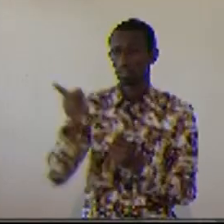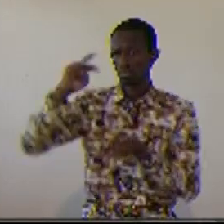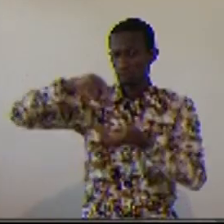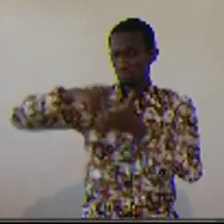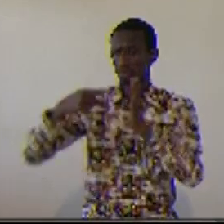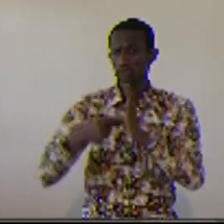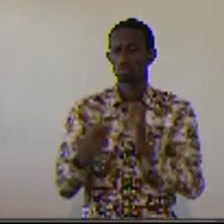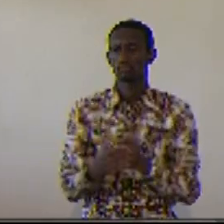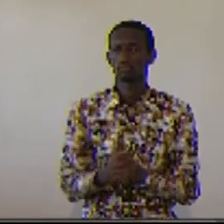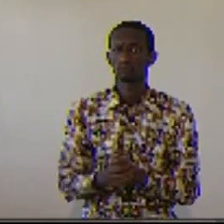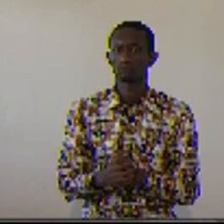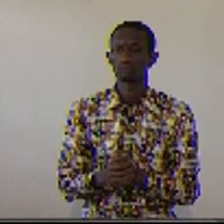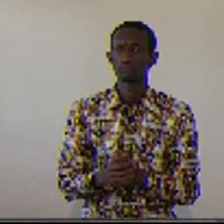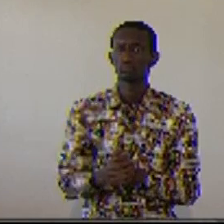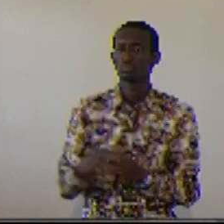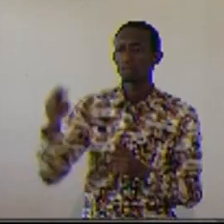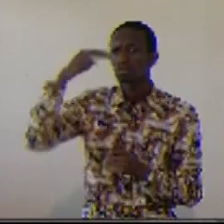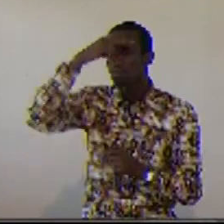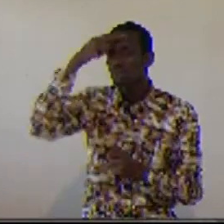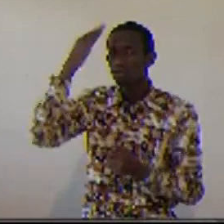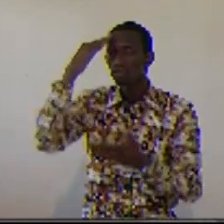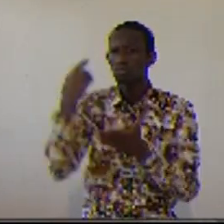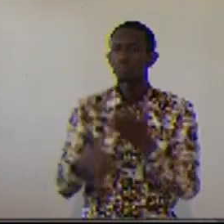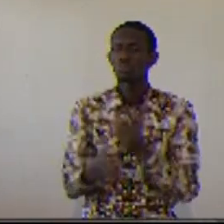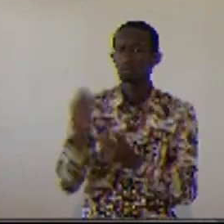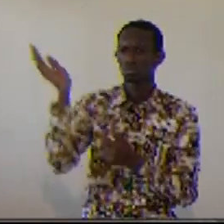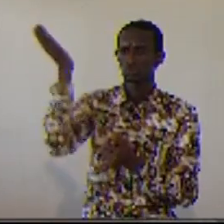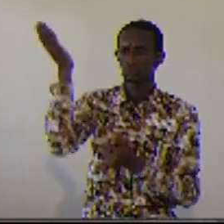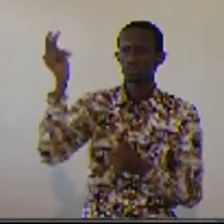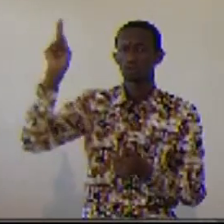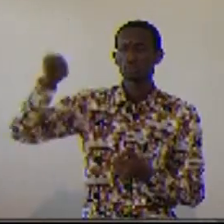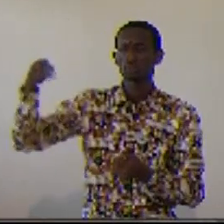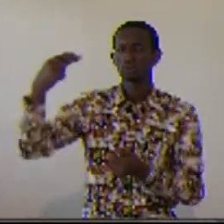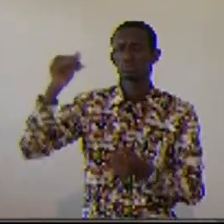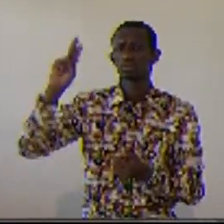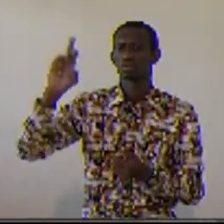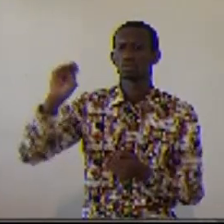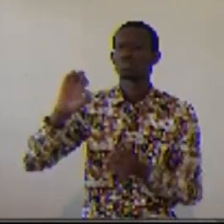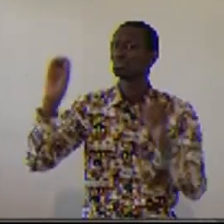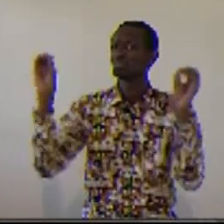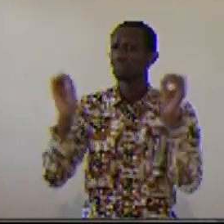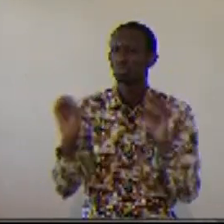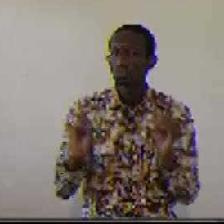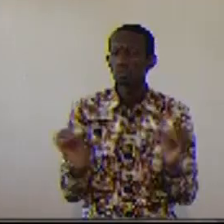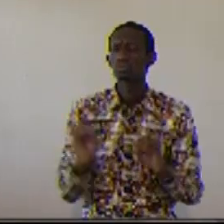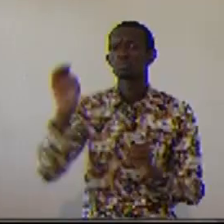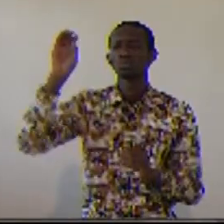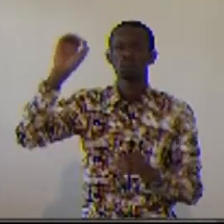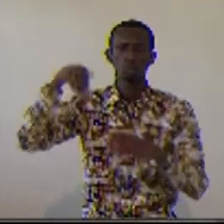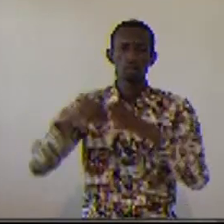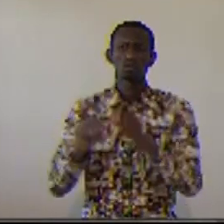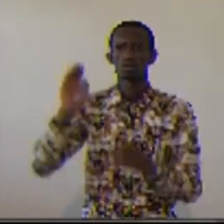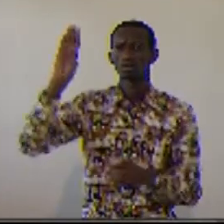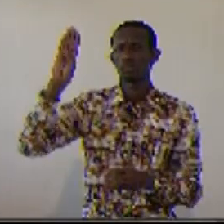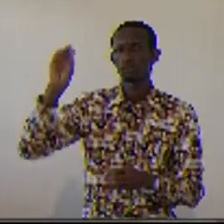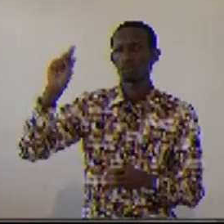explains the reason why this phenol does not undergo nucleophilic